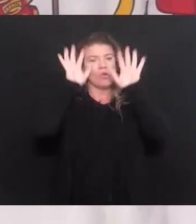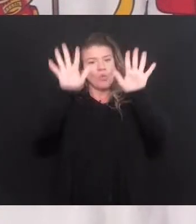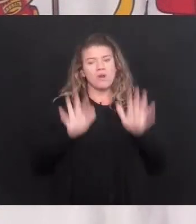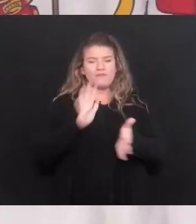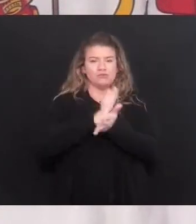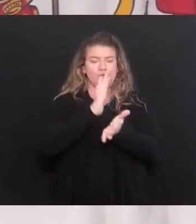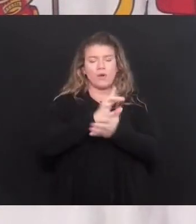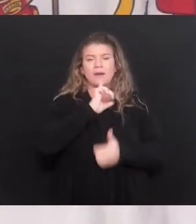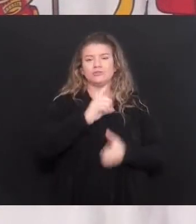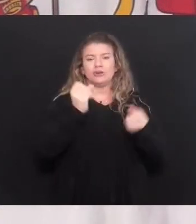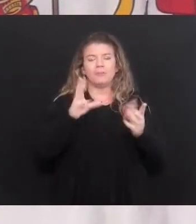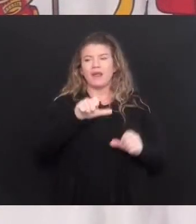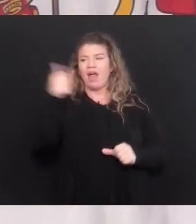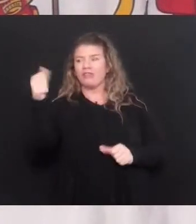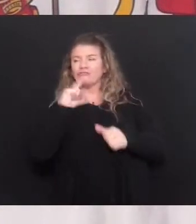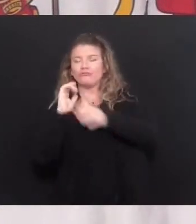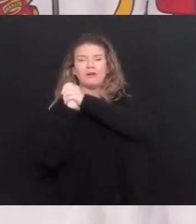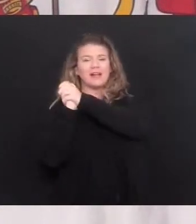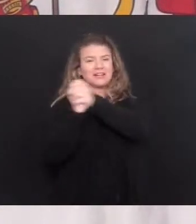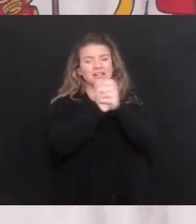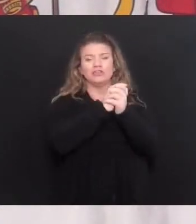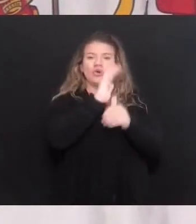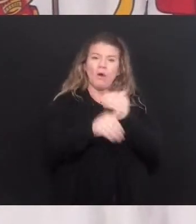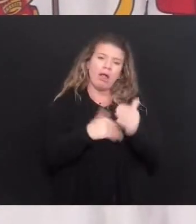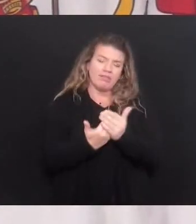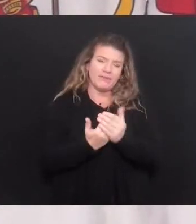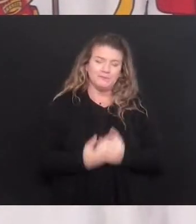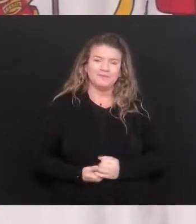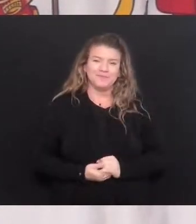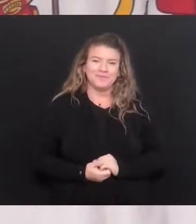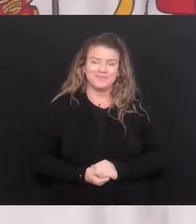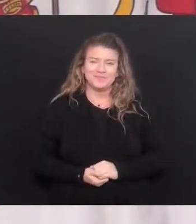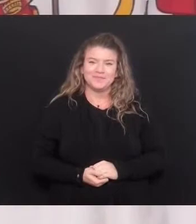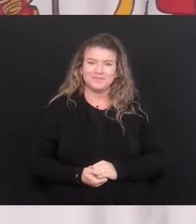are, congratulations to all of you.